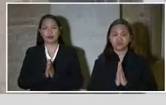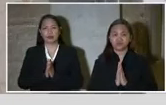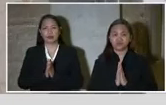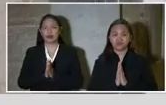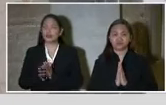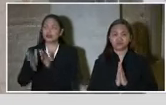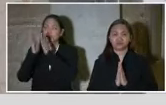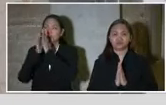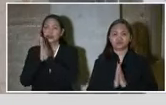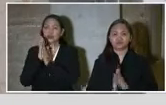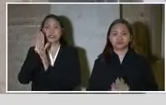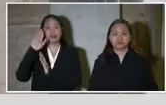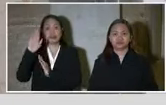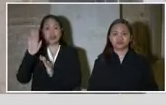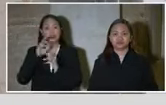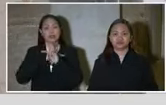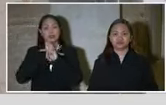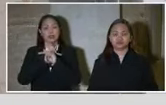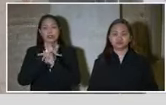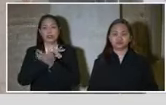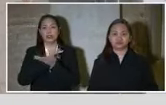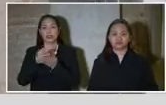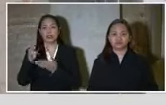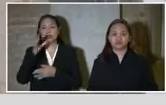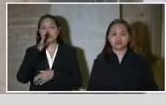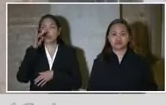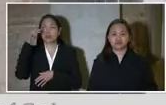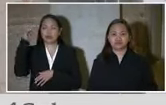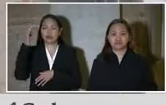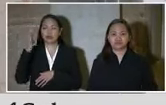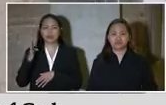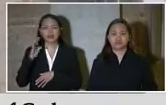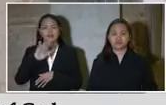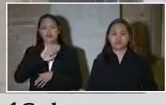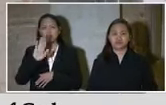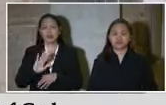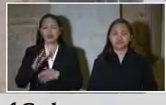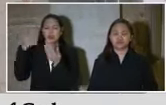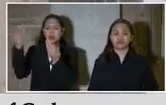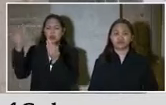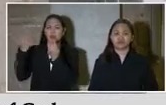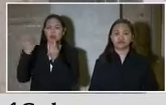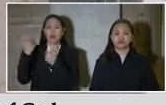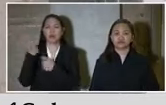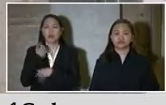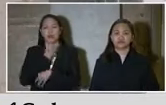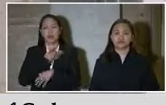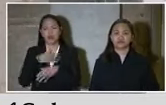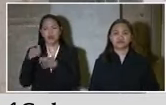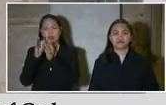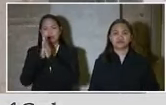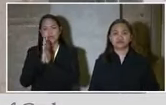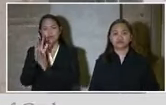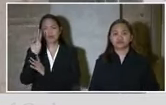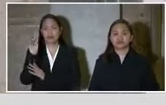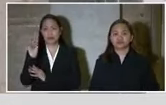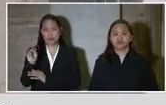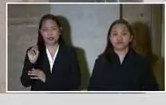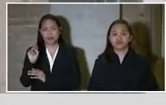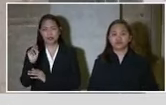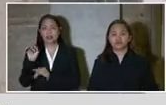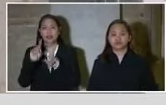We fly to your protection, O Holy Mother of God. Do not despise our petition in our